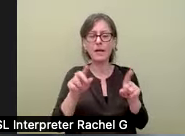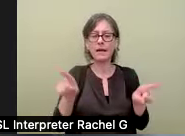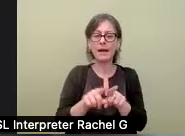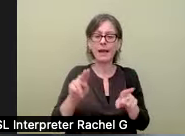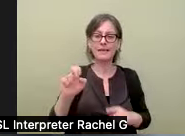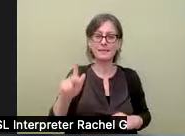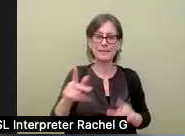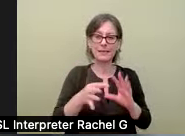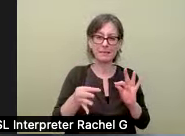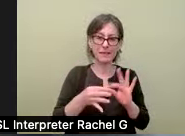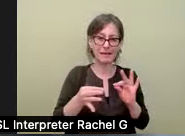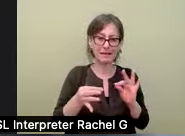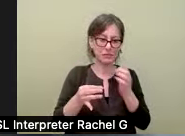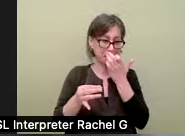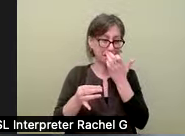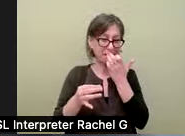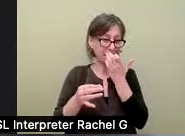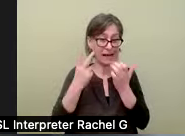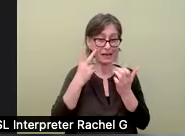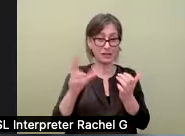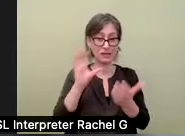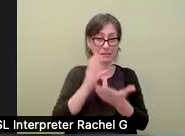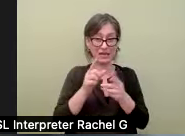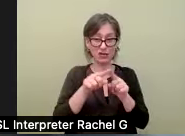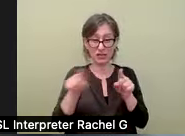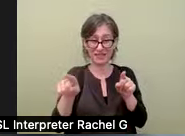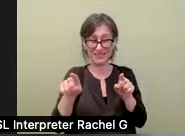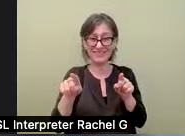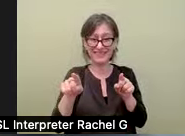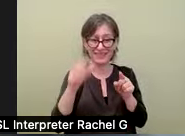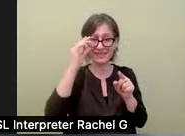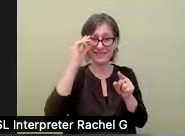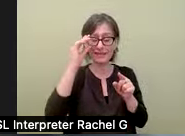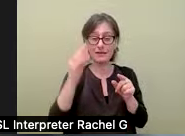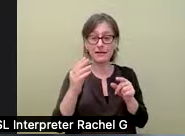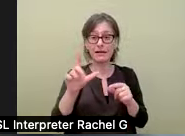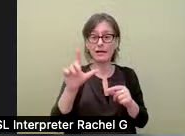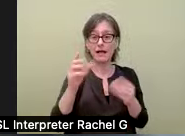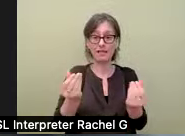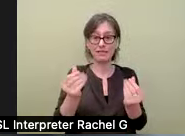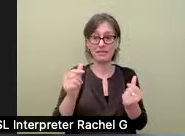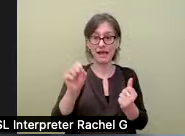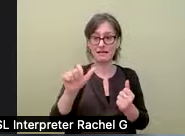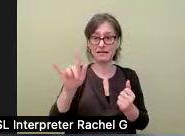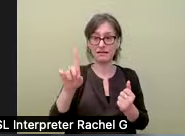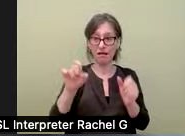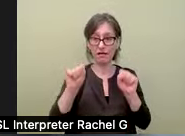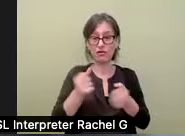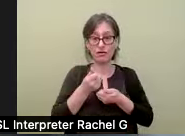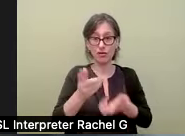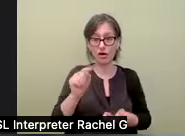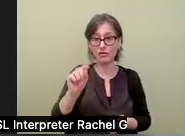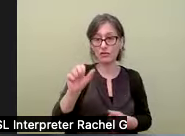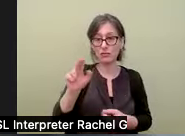mentioned, and you can see again on the right-hand side of this slide, a landslide could produce a tsunami, which you